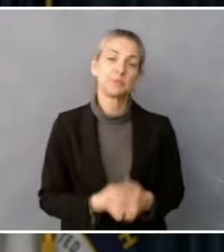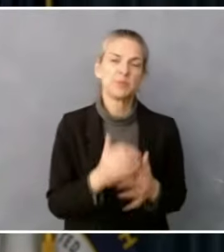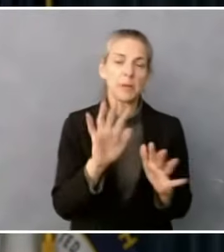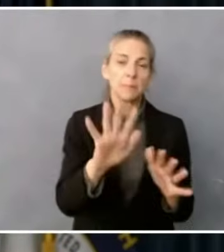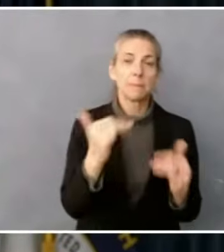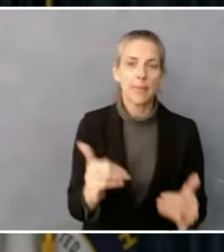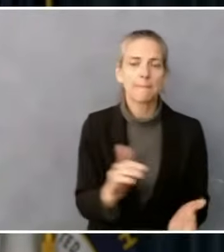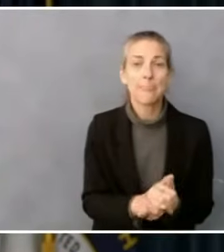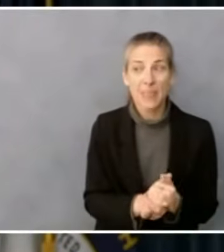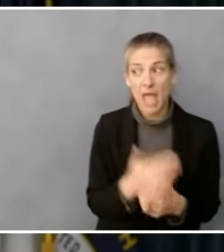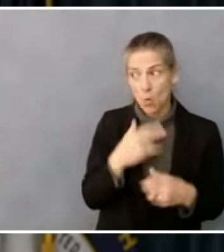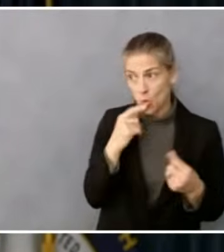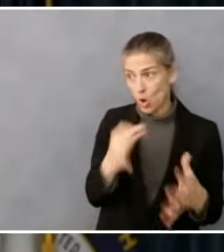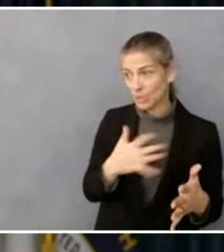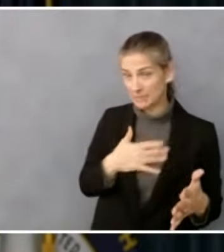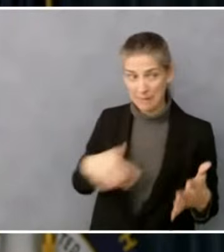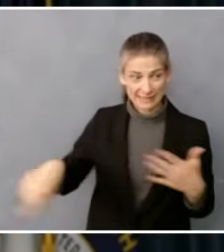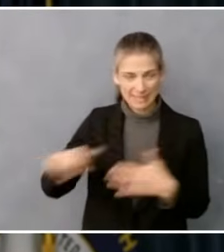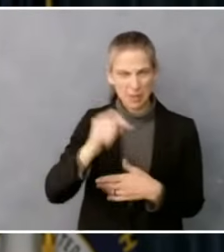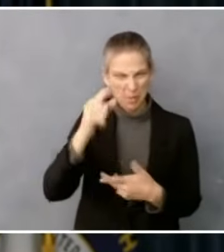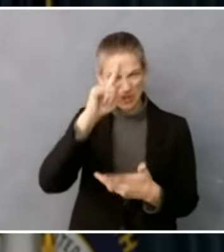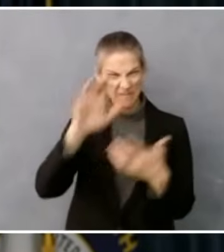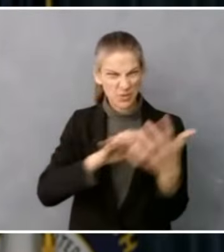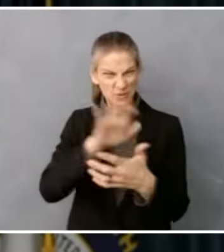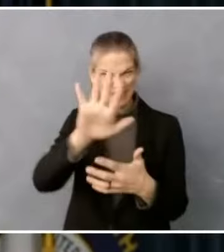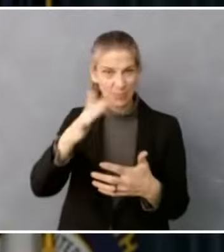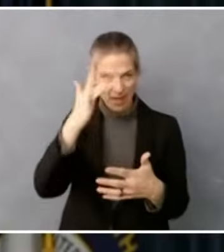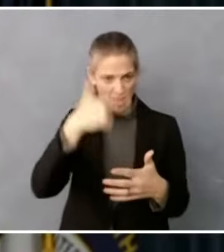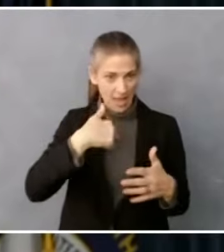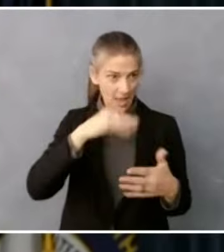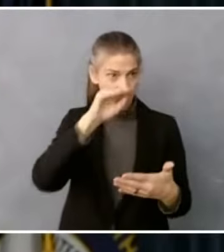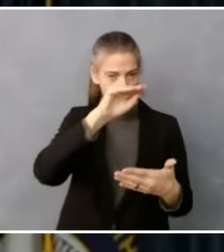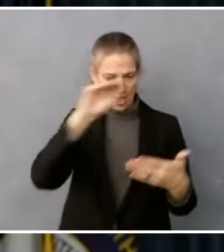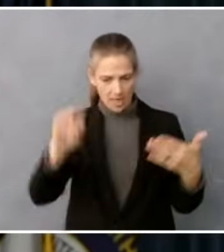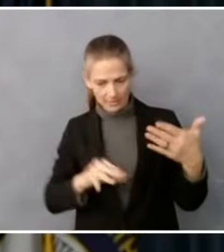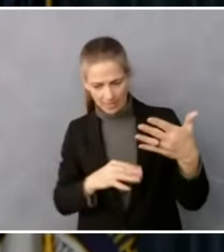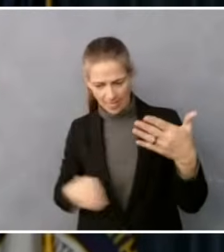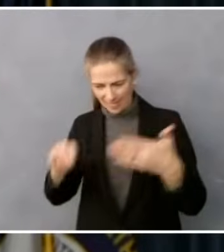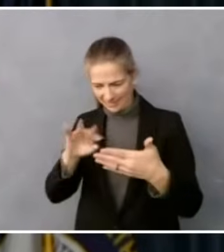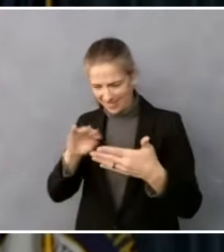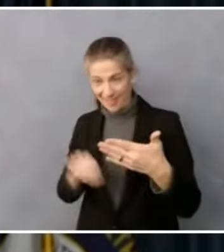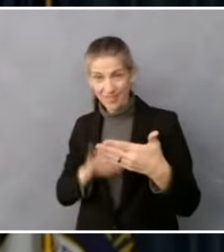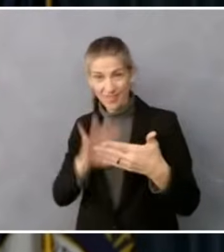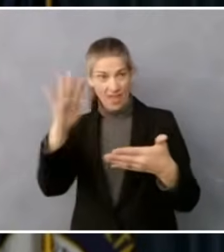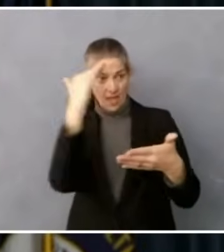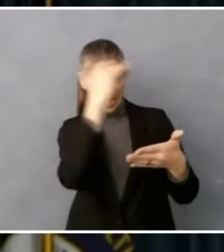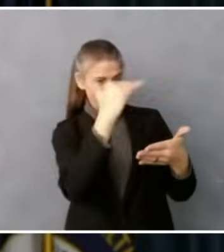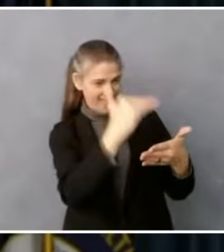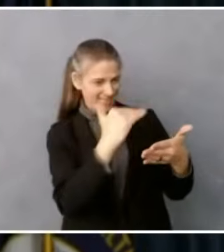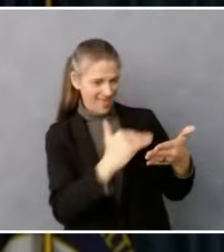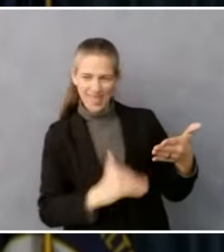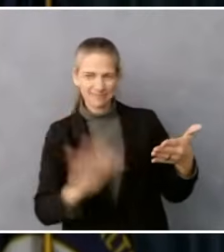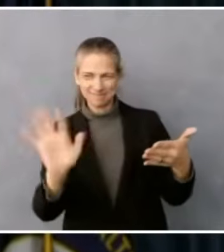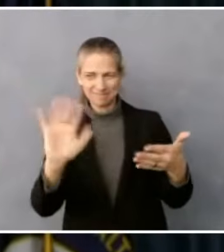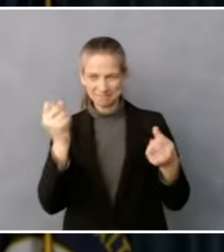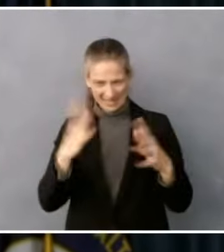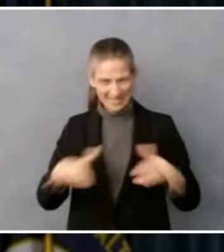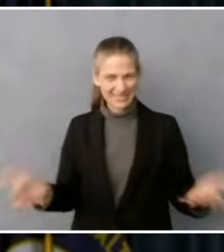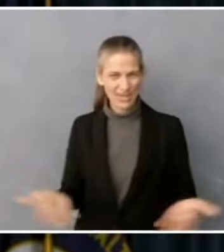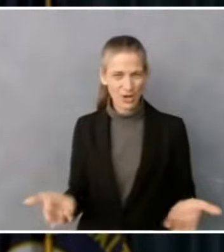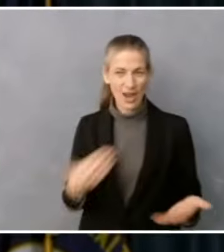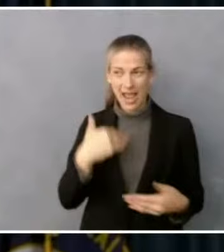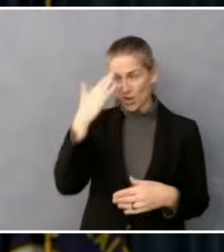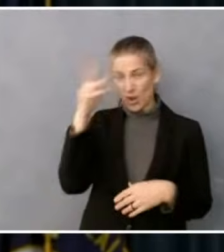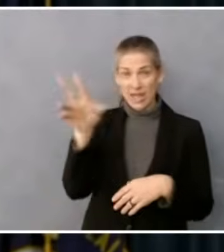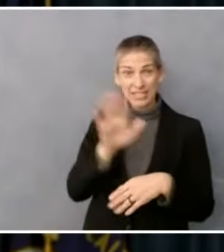my team a little bit. I'm going to go out of order. We have a lot of kids that are here with us, and I know sitting through a press conference as a